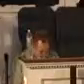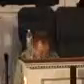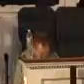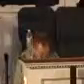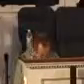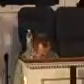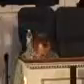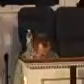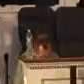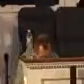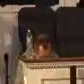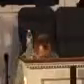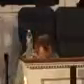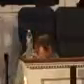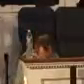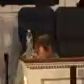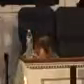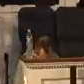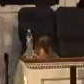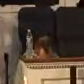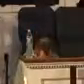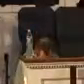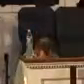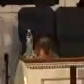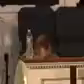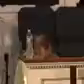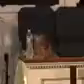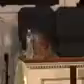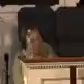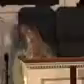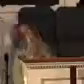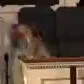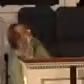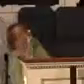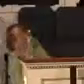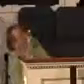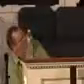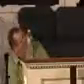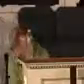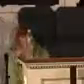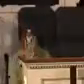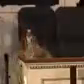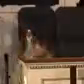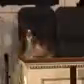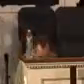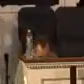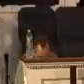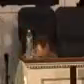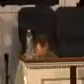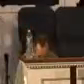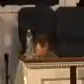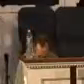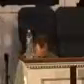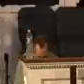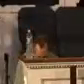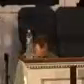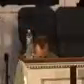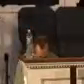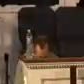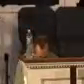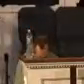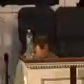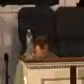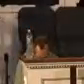been built up over the years. A lot of the construction work is the result of mission teams, some of which have been